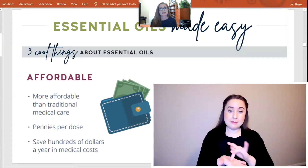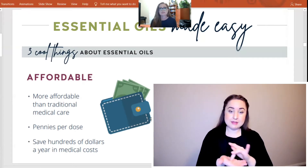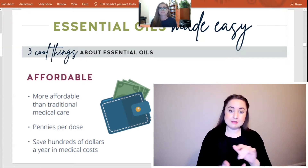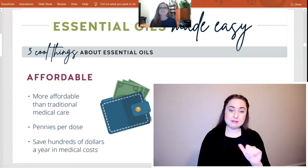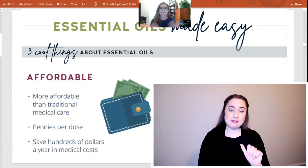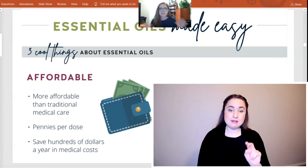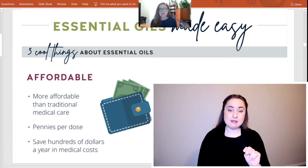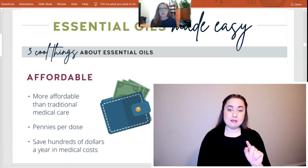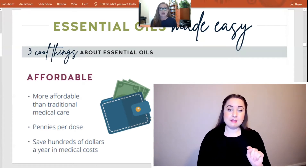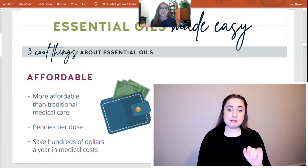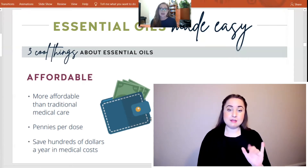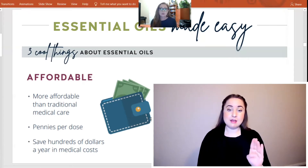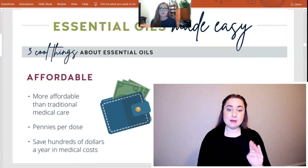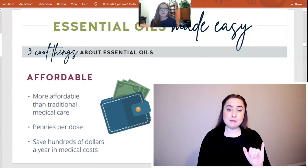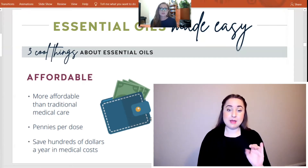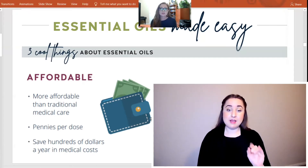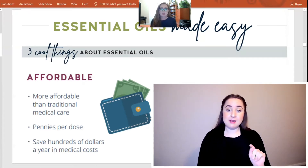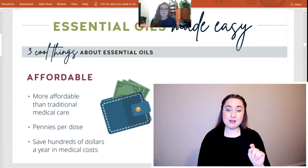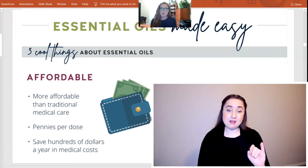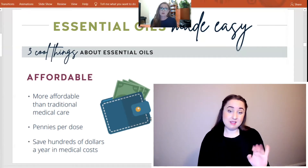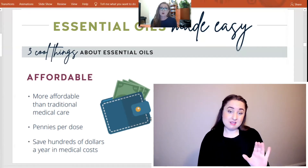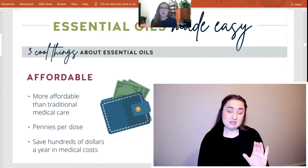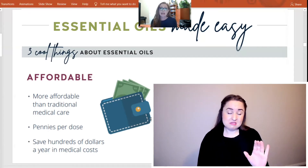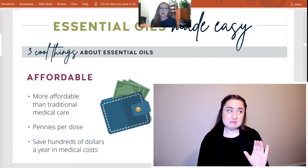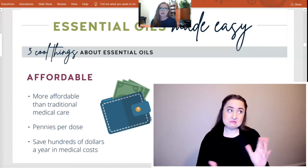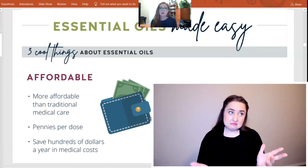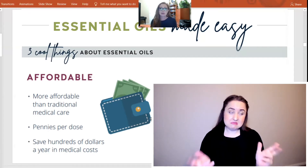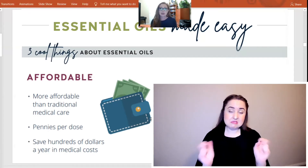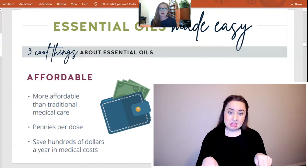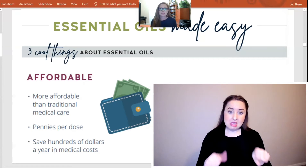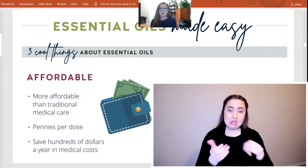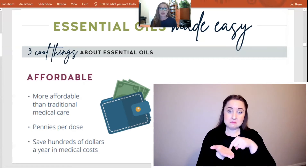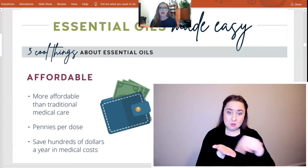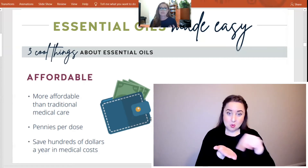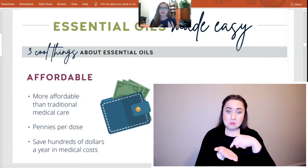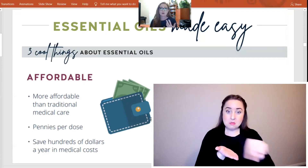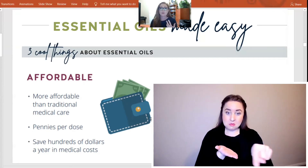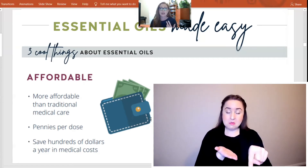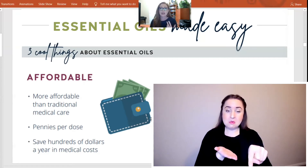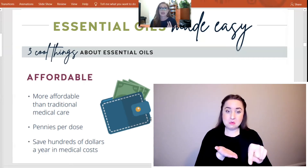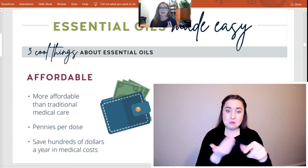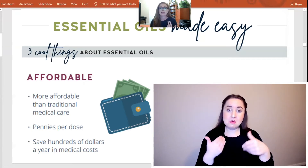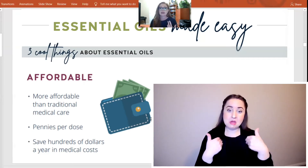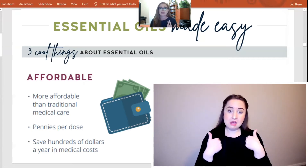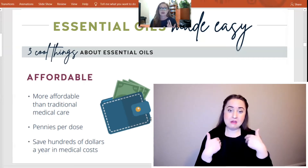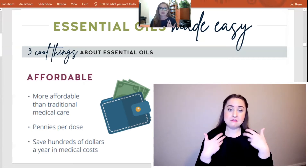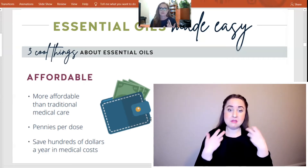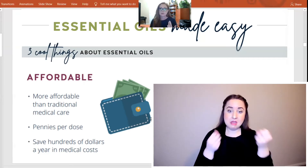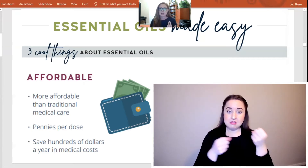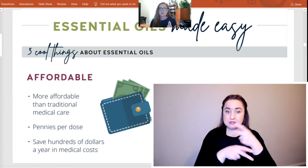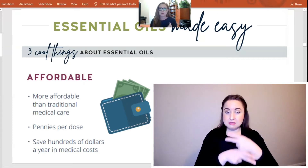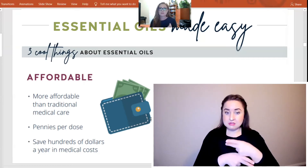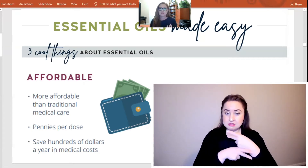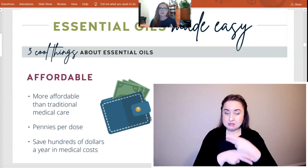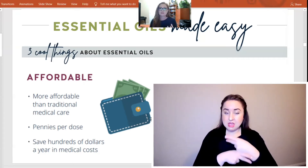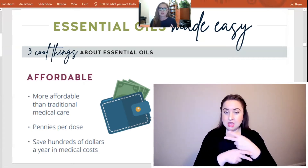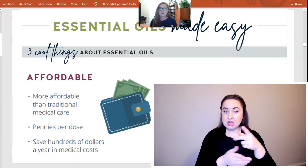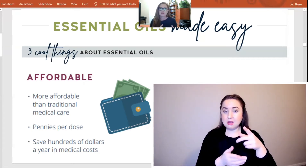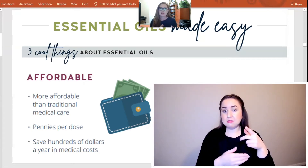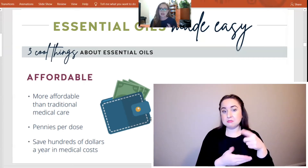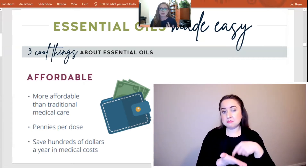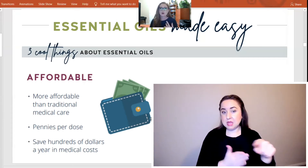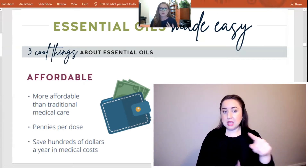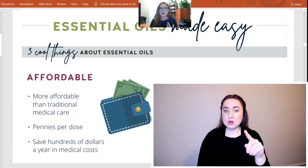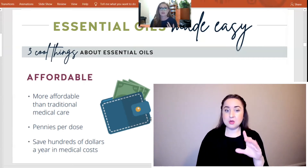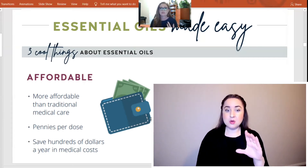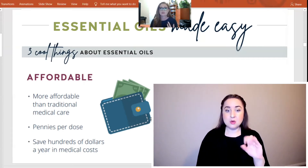and that was affordable. I had healthcare. So I had my co-pay for my appointment and